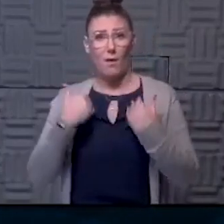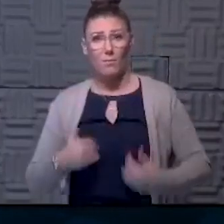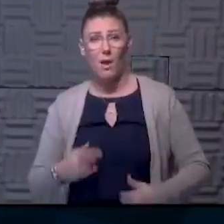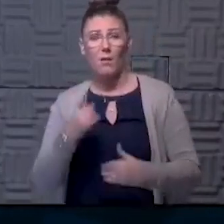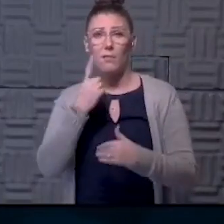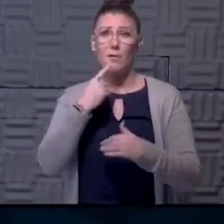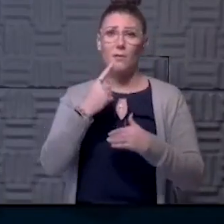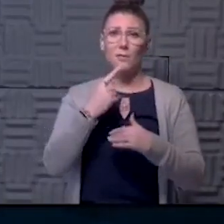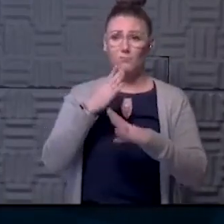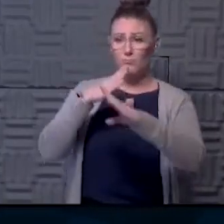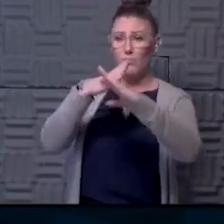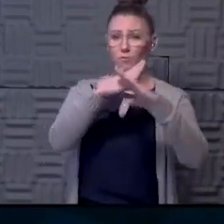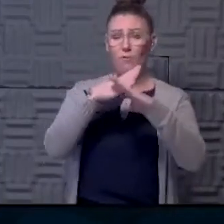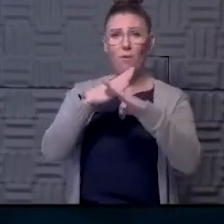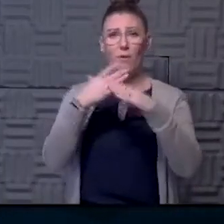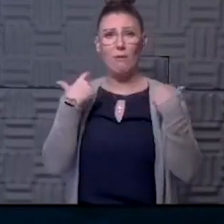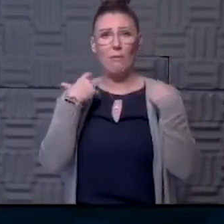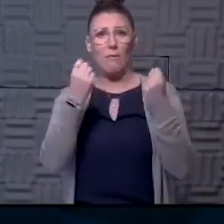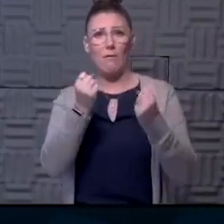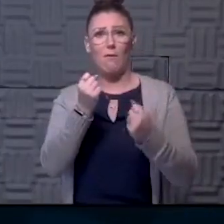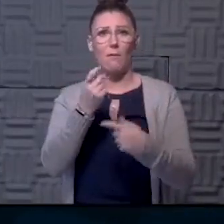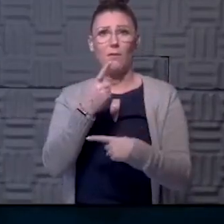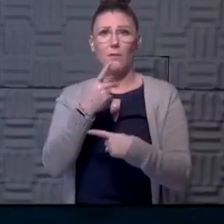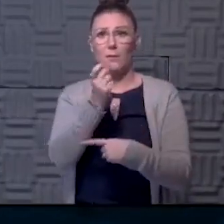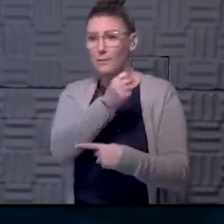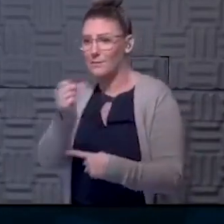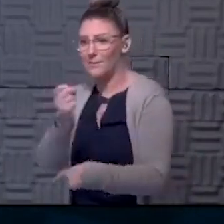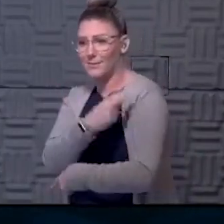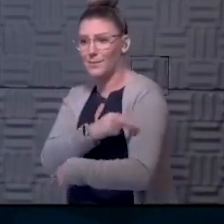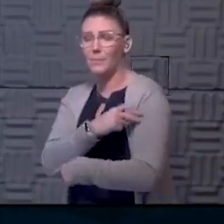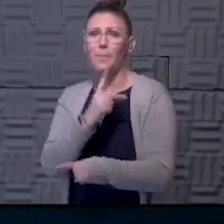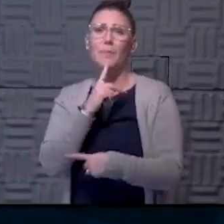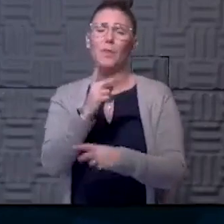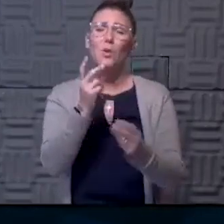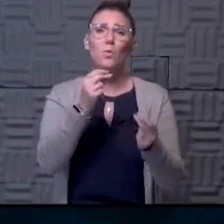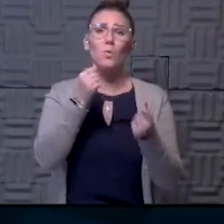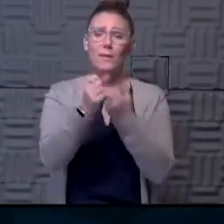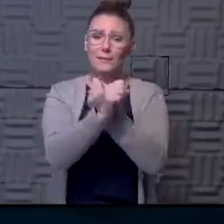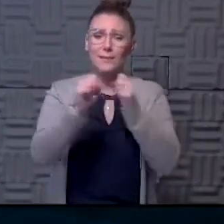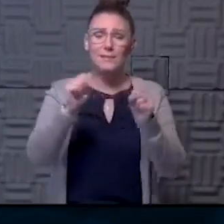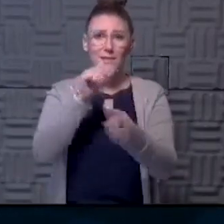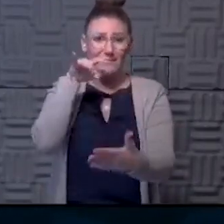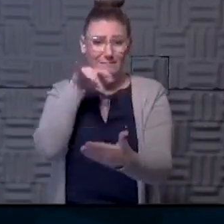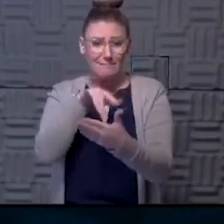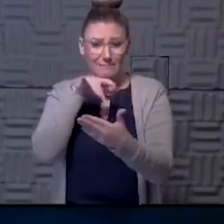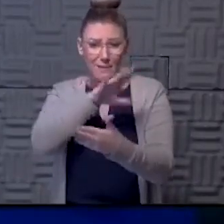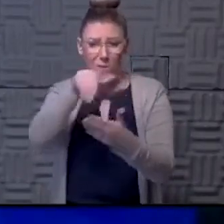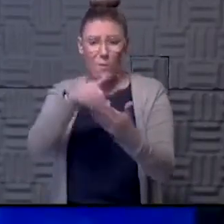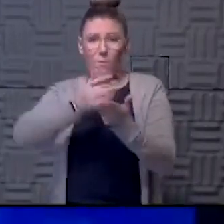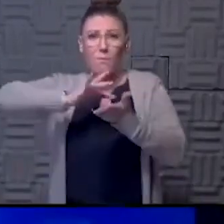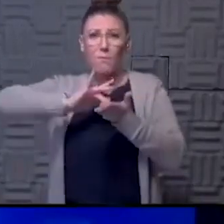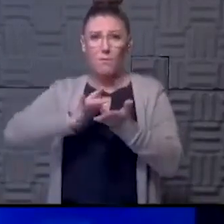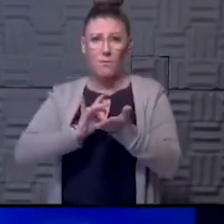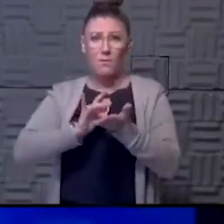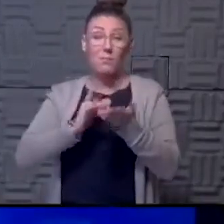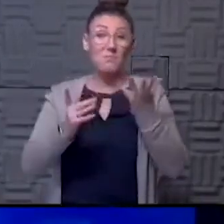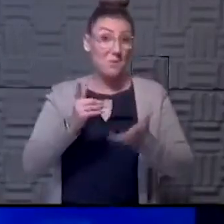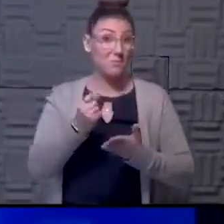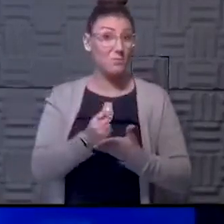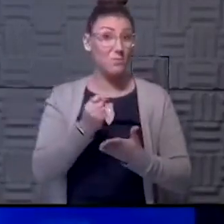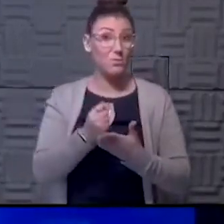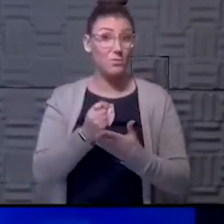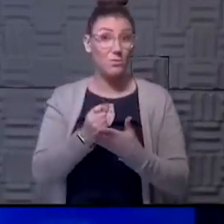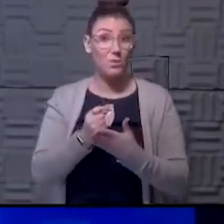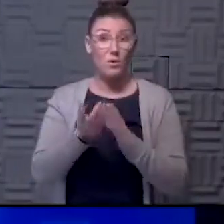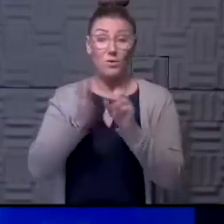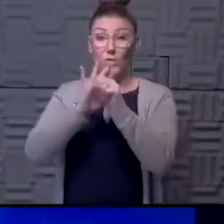prevent hospitalization. The study is designed to quickly, safely, and effectively study these drugs that might be able to treat